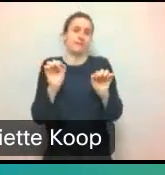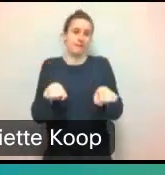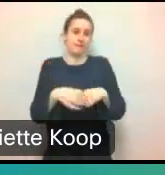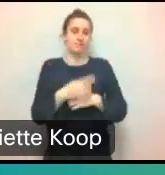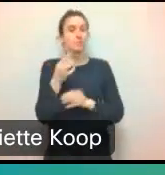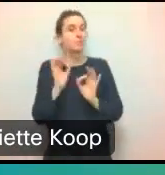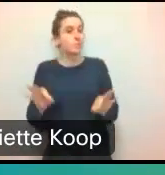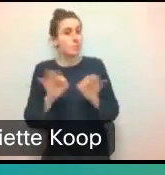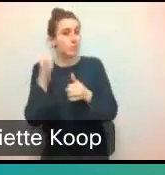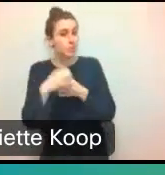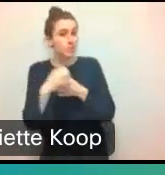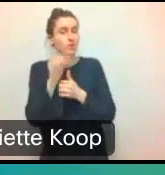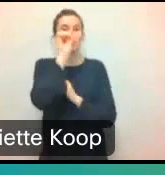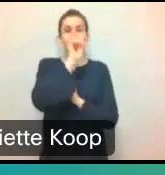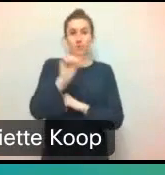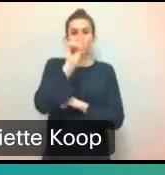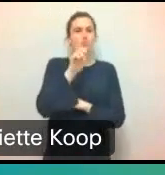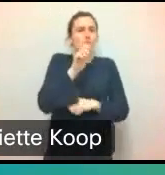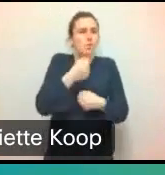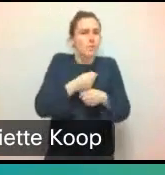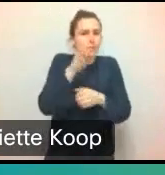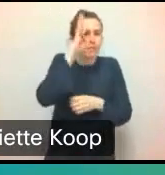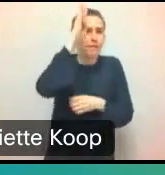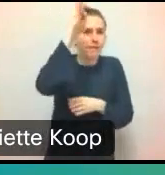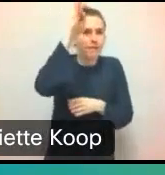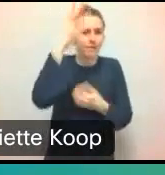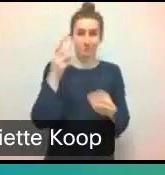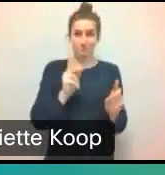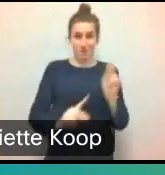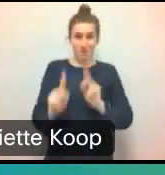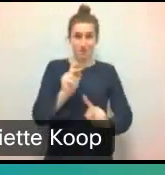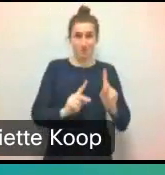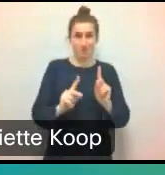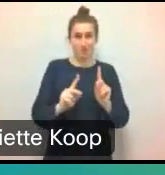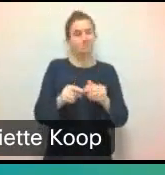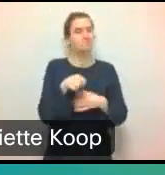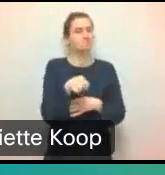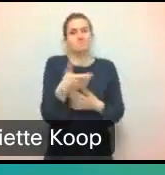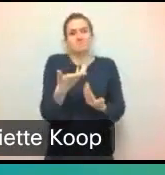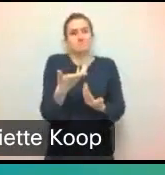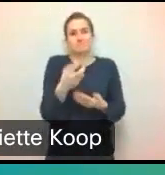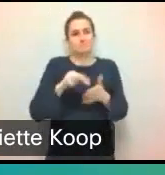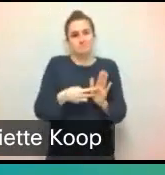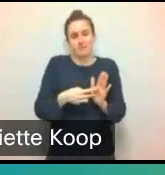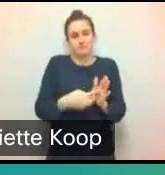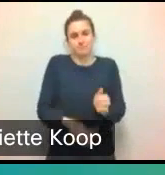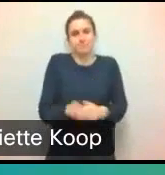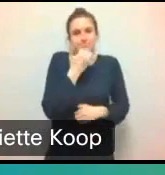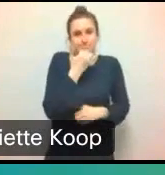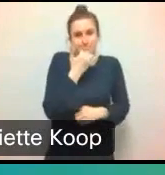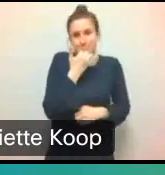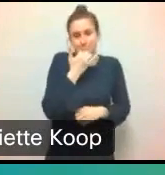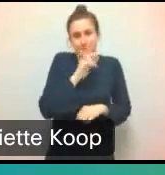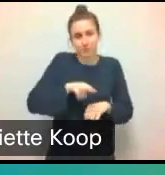thing. Google was created by humans, and it has all the faults of humans. It means there's a